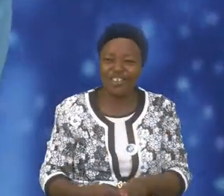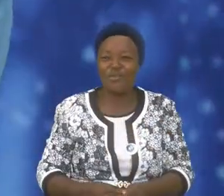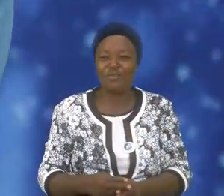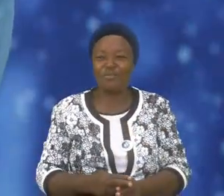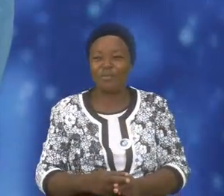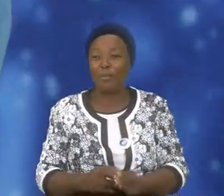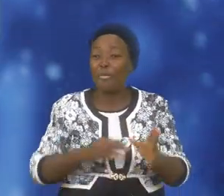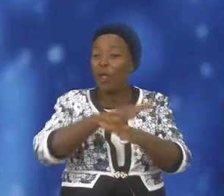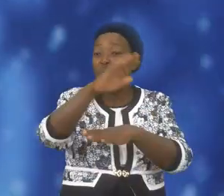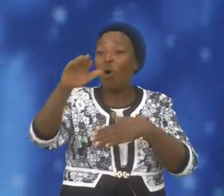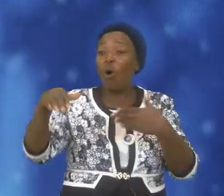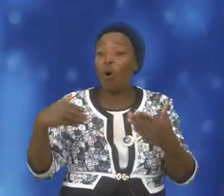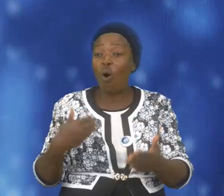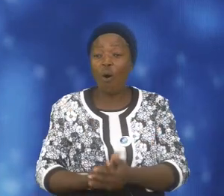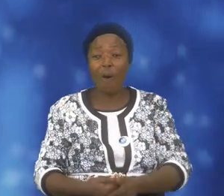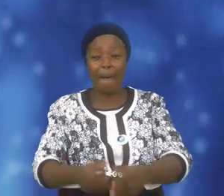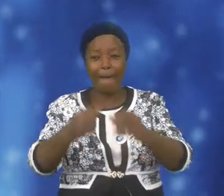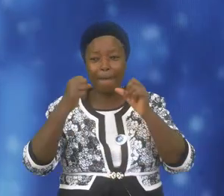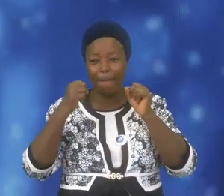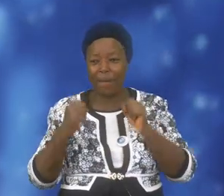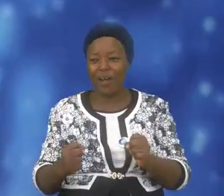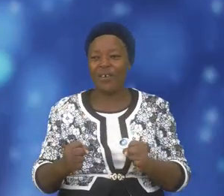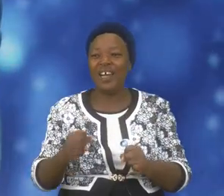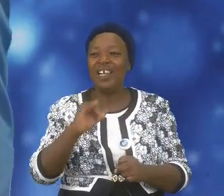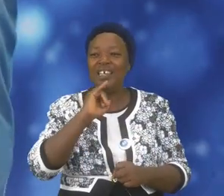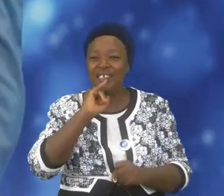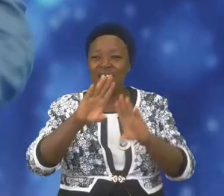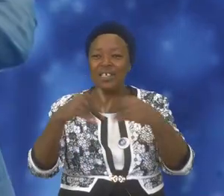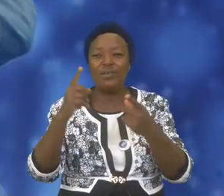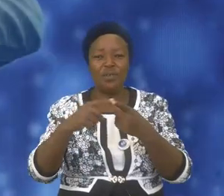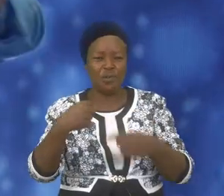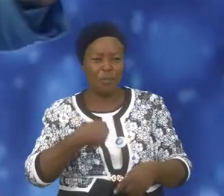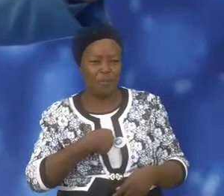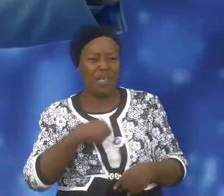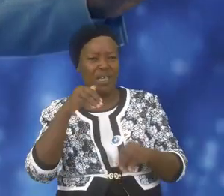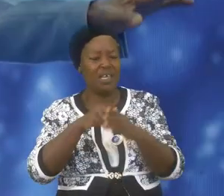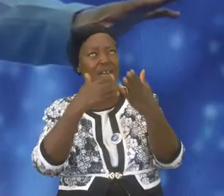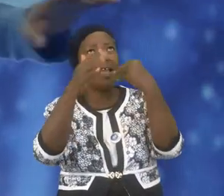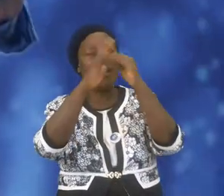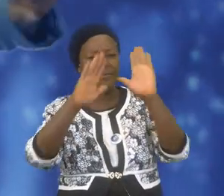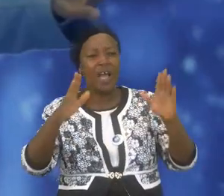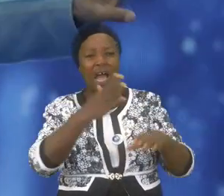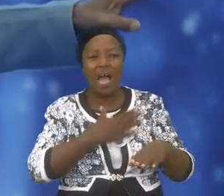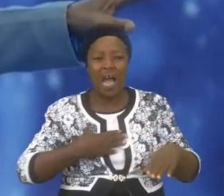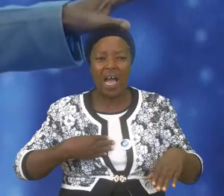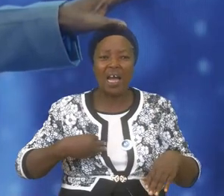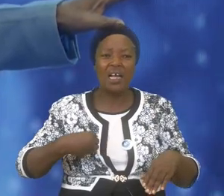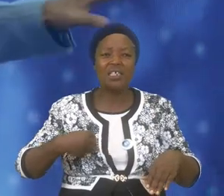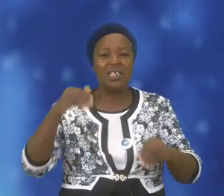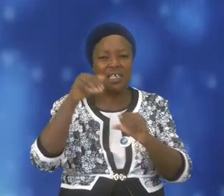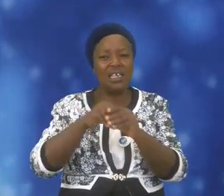given unto me in heaven and in earth. Anywhere you are on